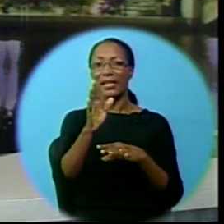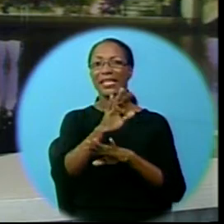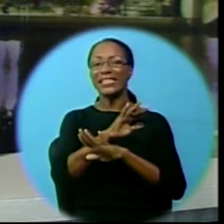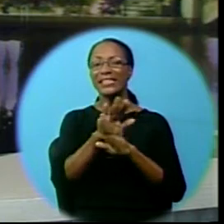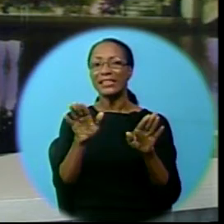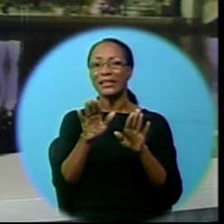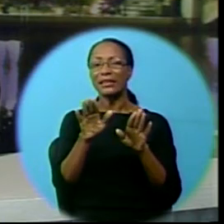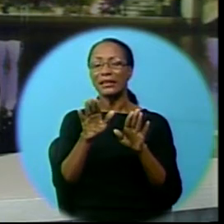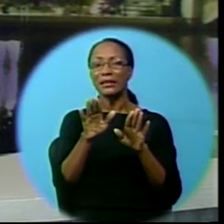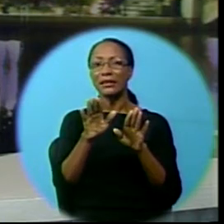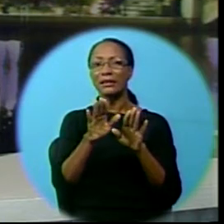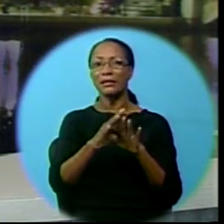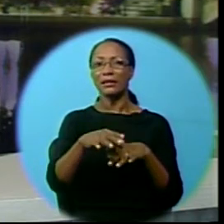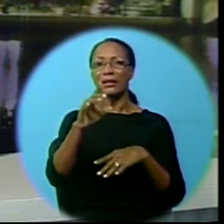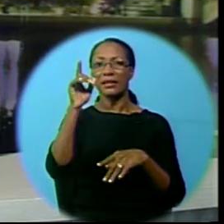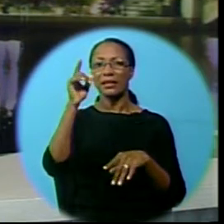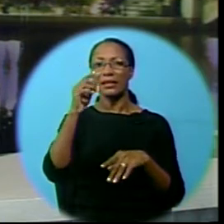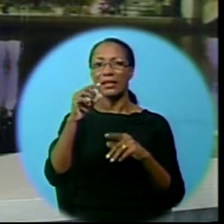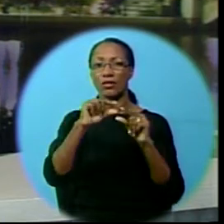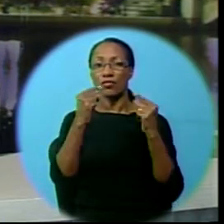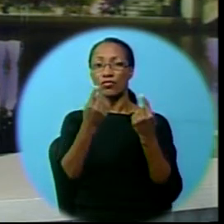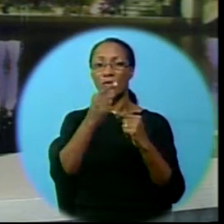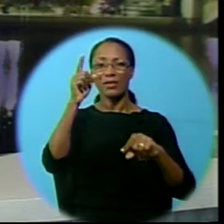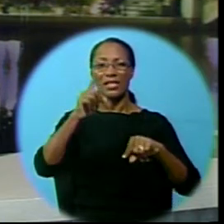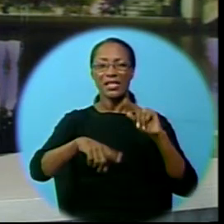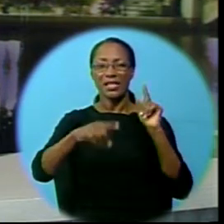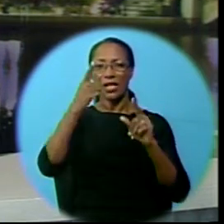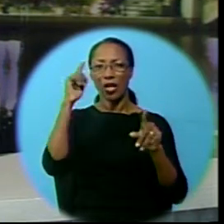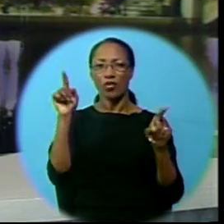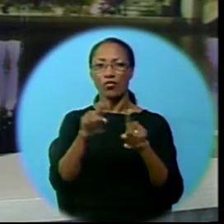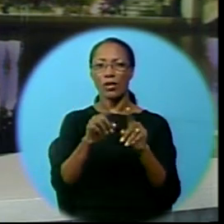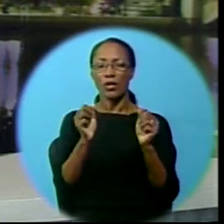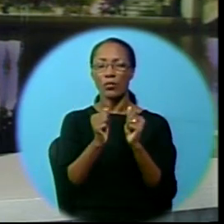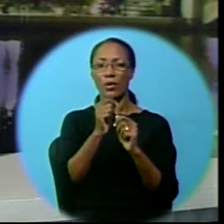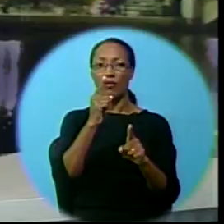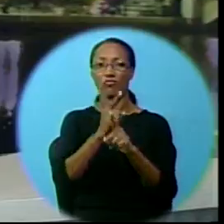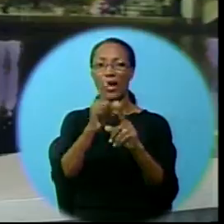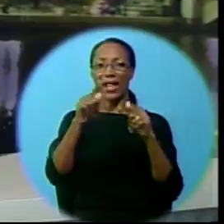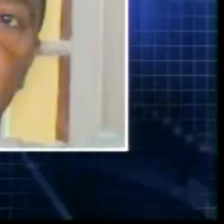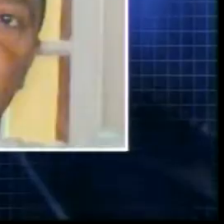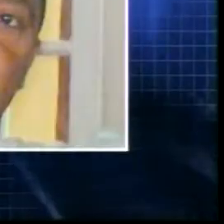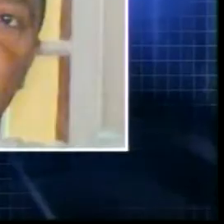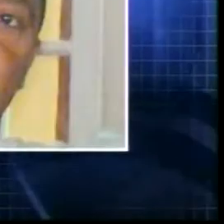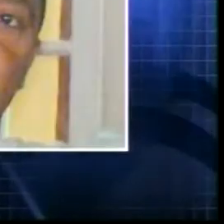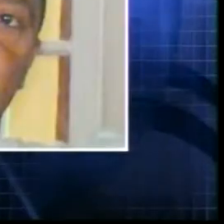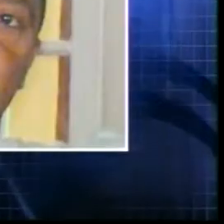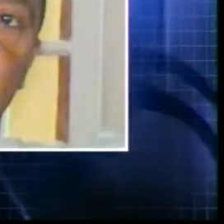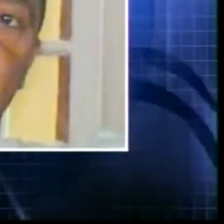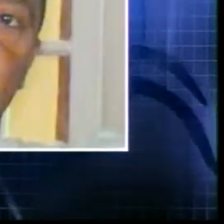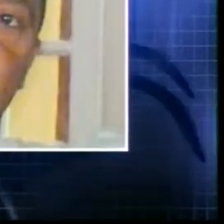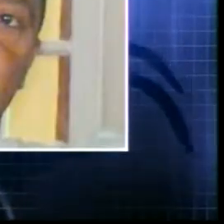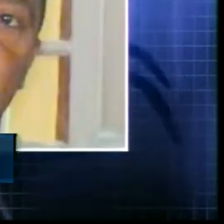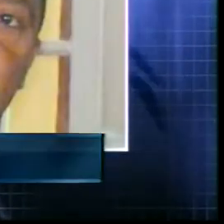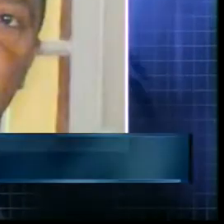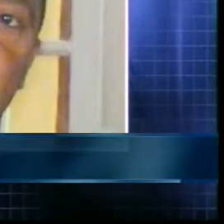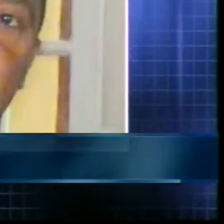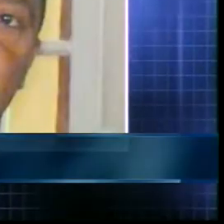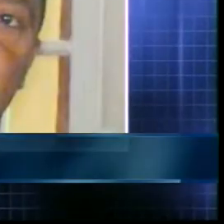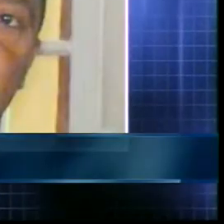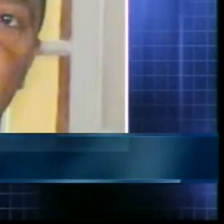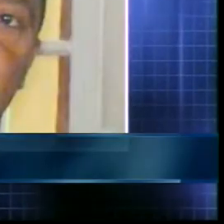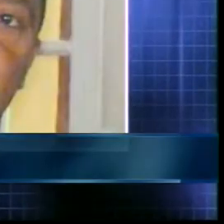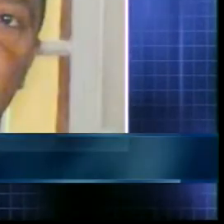the parties couldn't agree on the appropriate language to be used. The WICB was proposing to